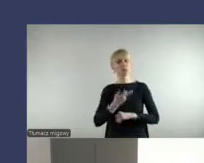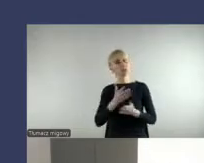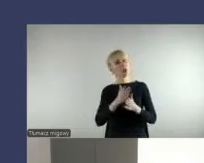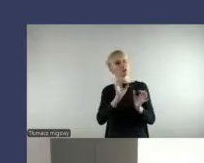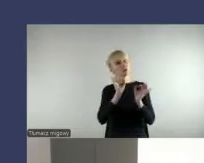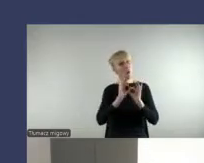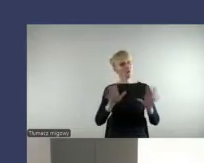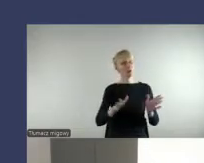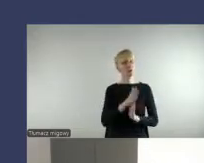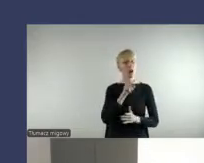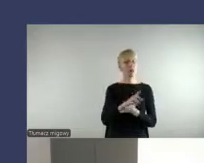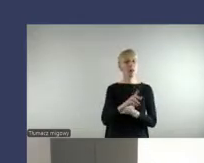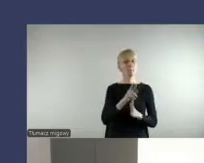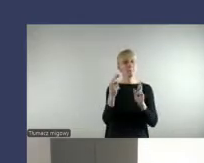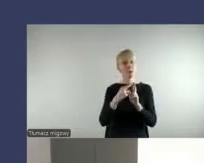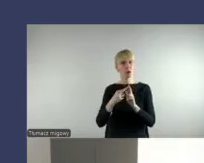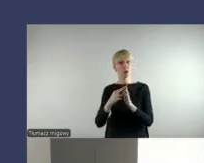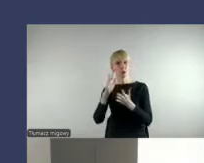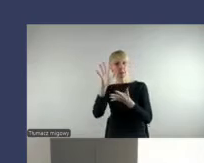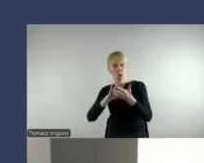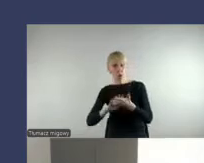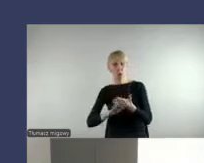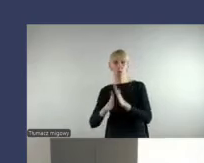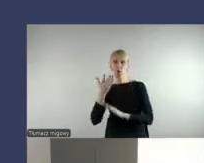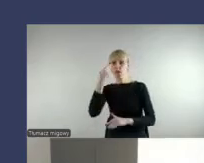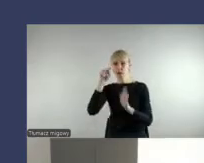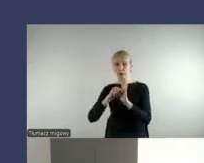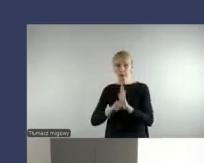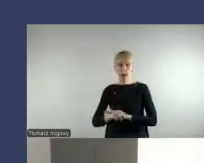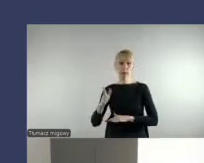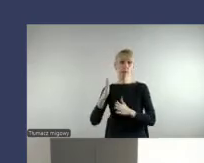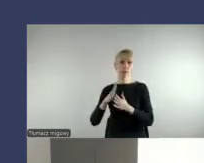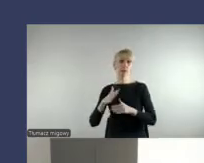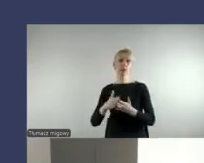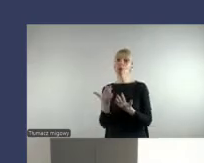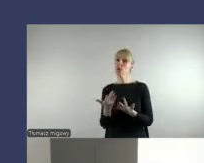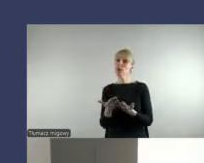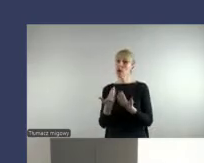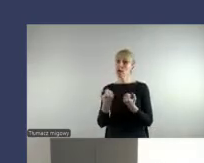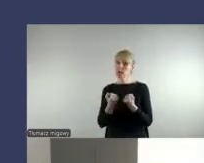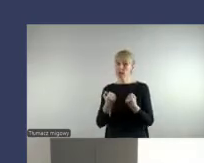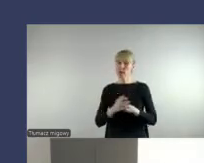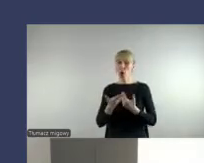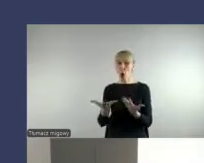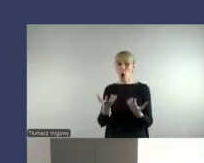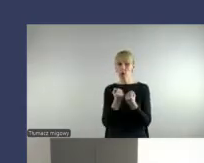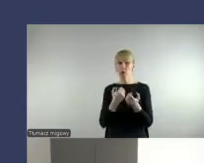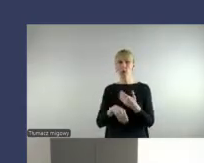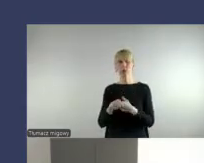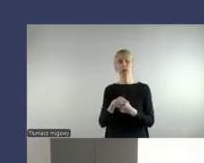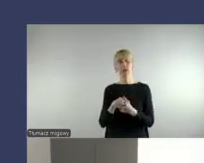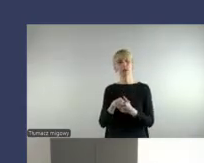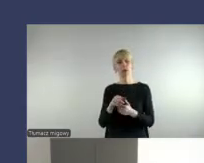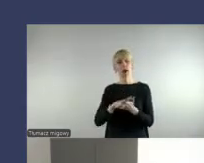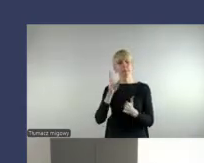this formal security. We have the agreement, we have the forms, standard structures. We know what is the amount of resources we know. There's